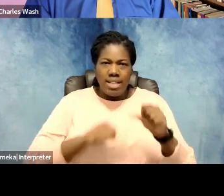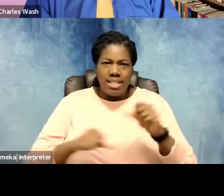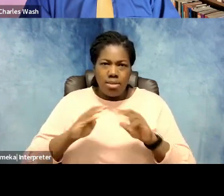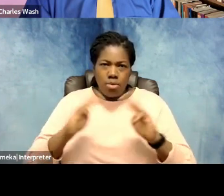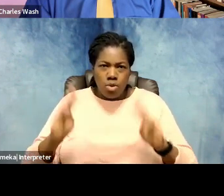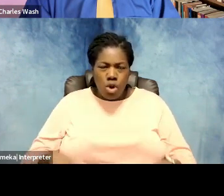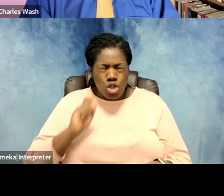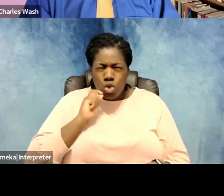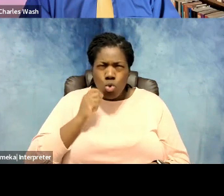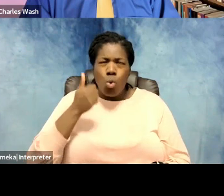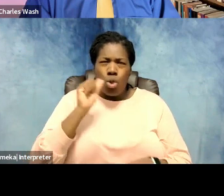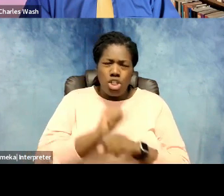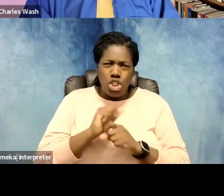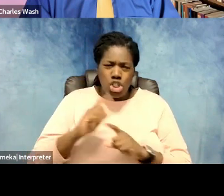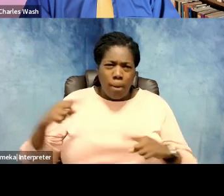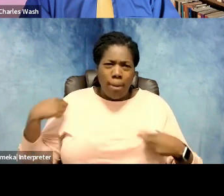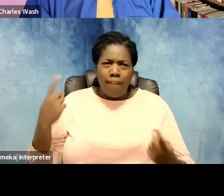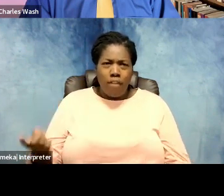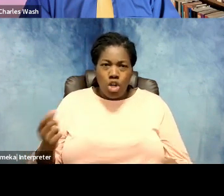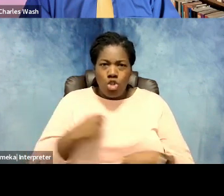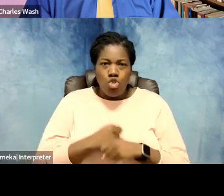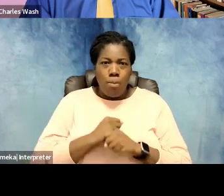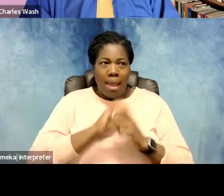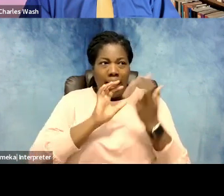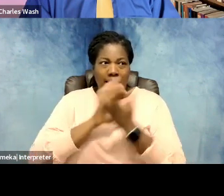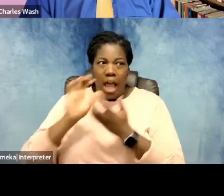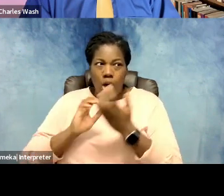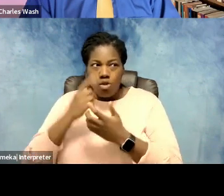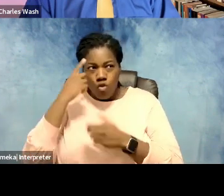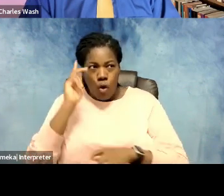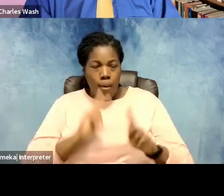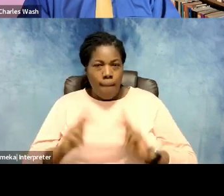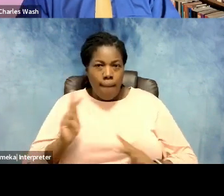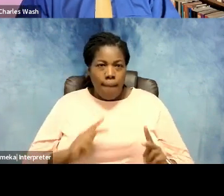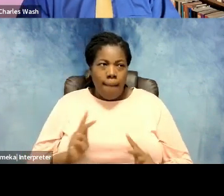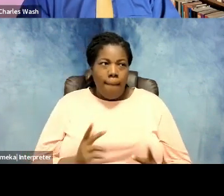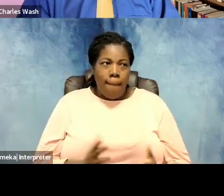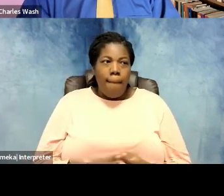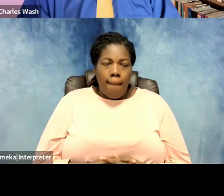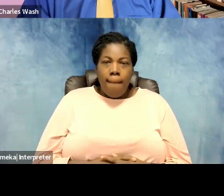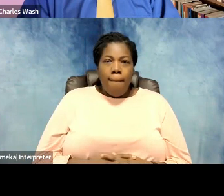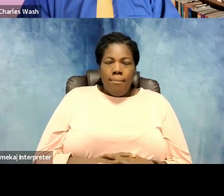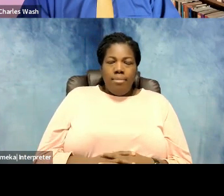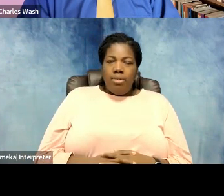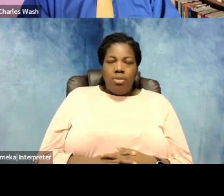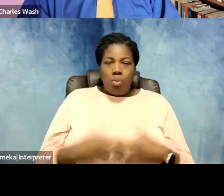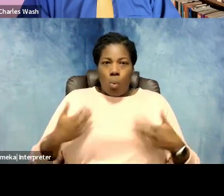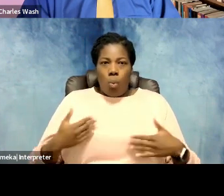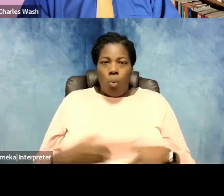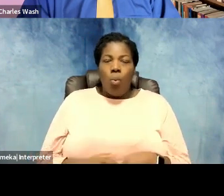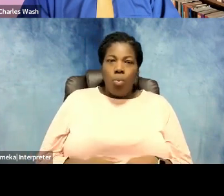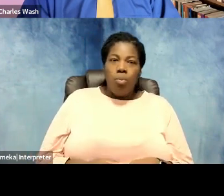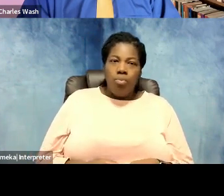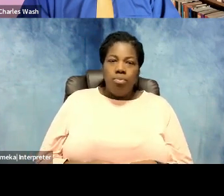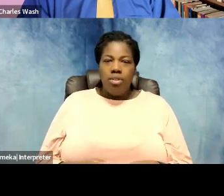It's the coolest job ever to be able to come in and make clouds for people. How it doesn't get much better than that, right?